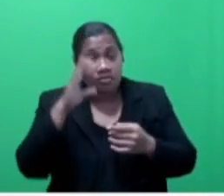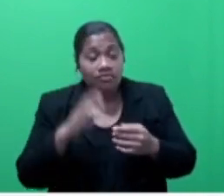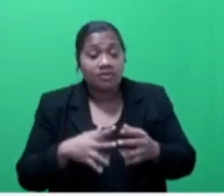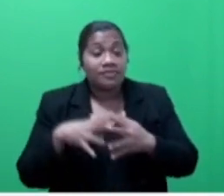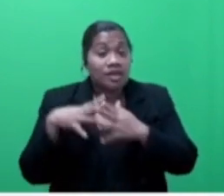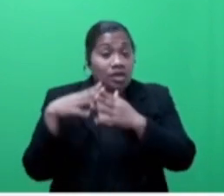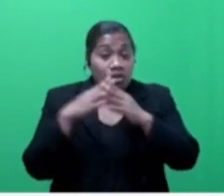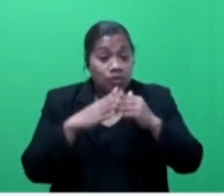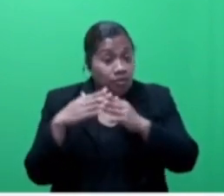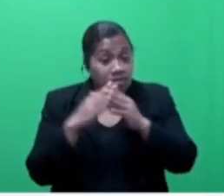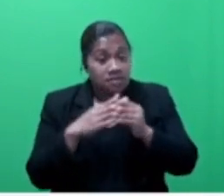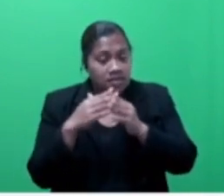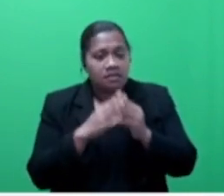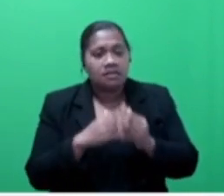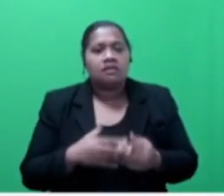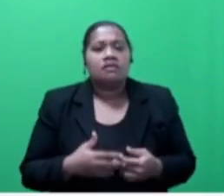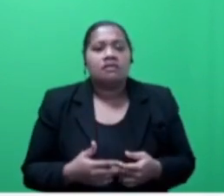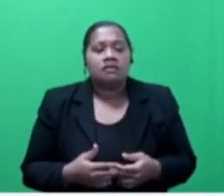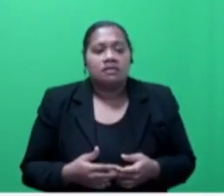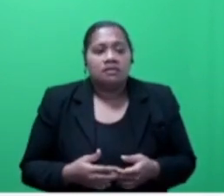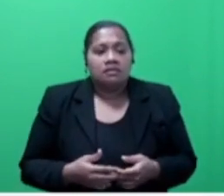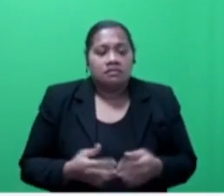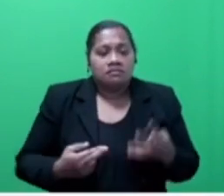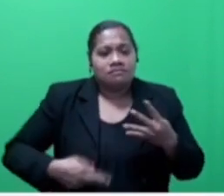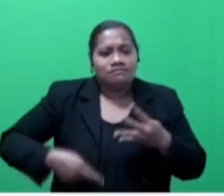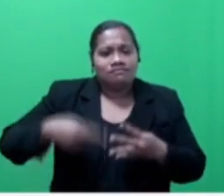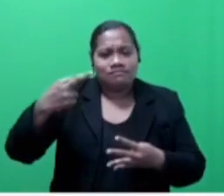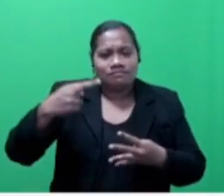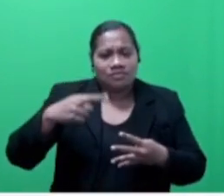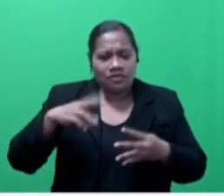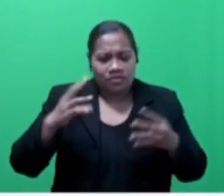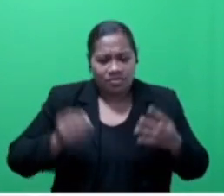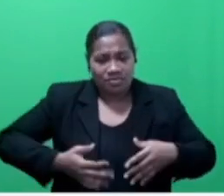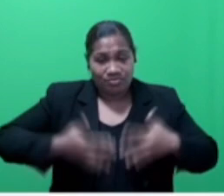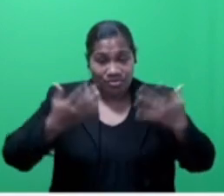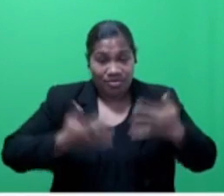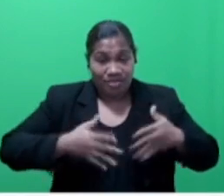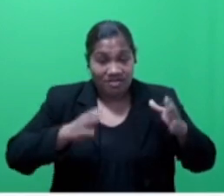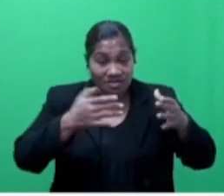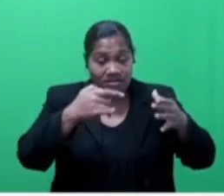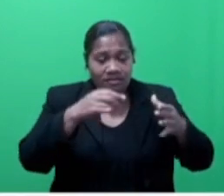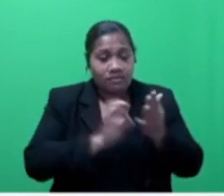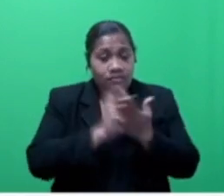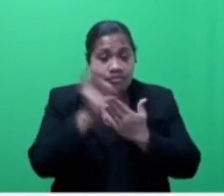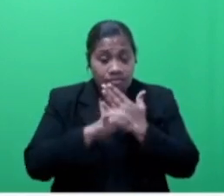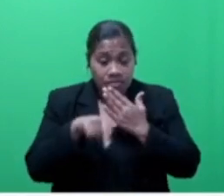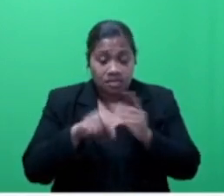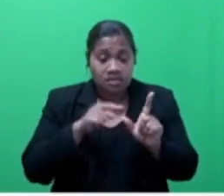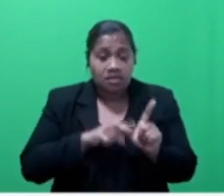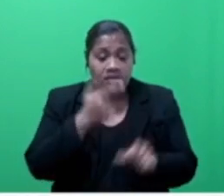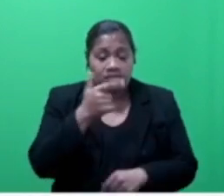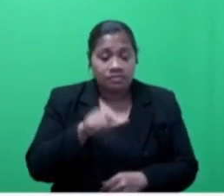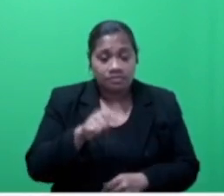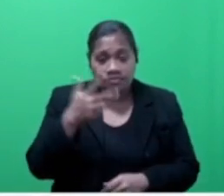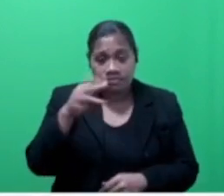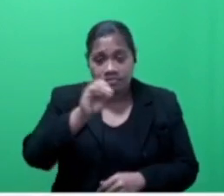sir, the inflation rate by the Bureau of Labor Statistics as of February this year stood at